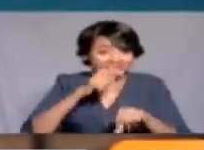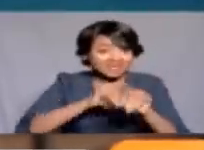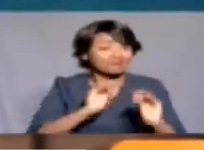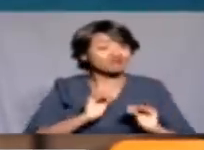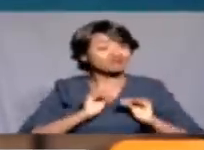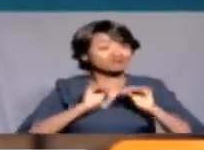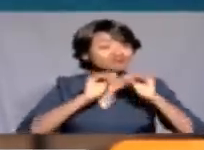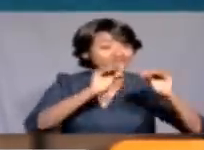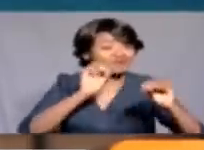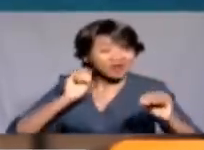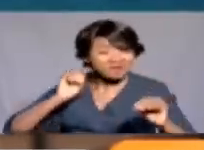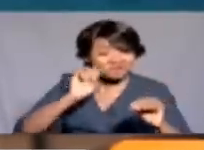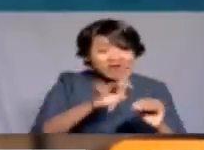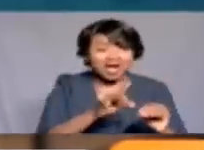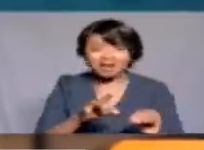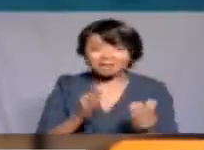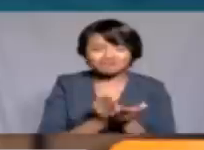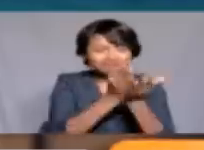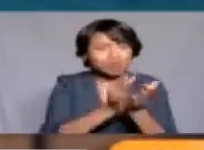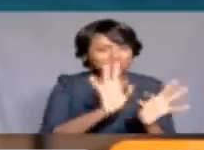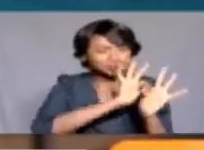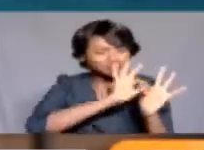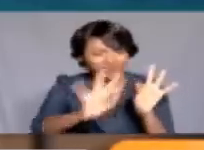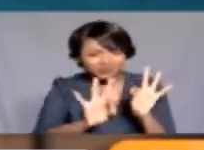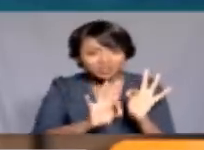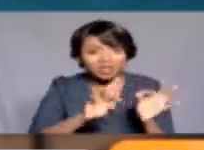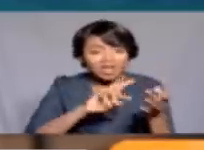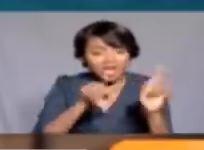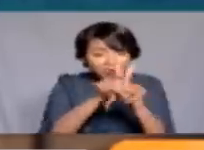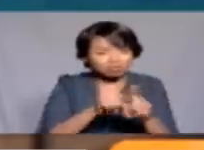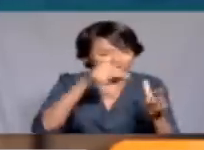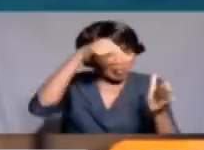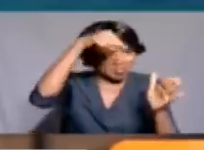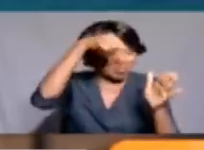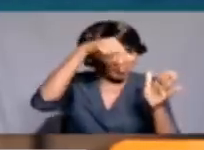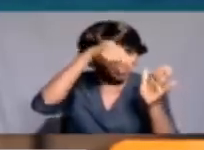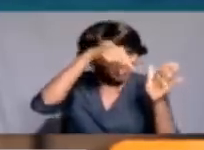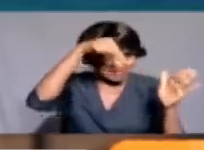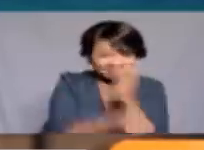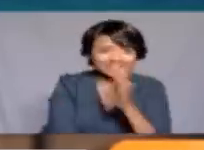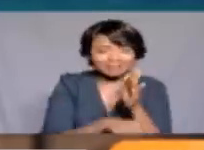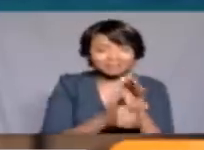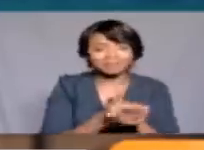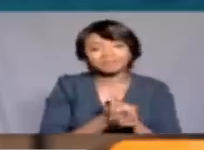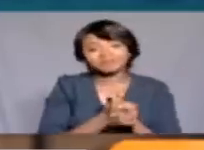main oceanic current. The depth is much greater for anything that drops all the way to the bottom.